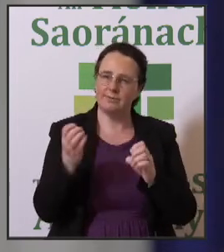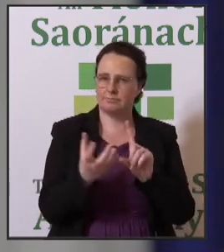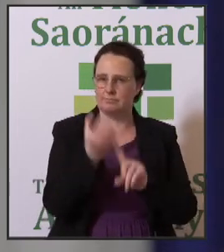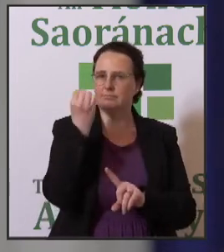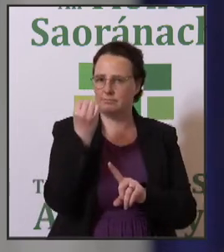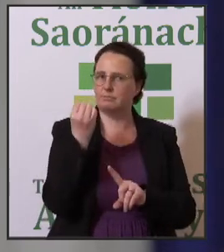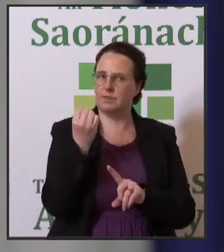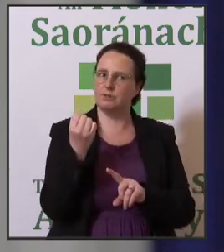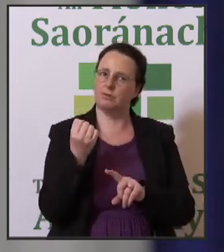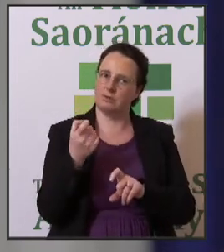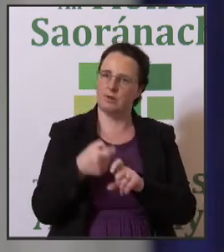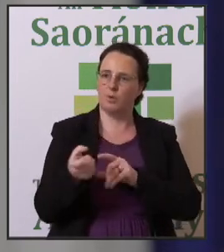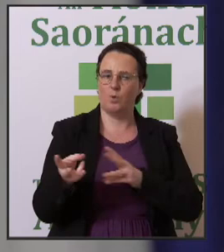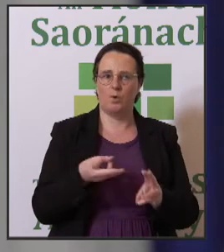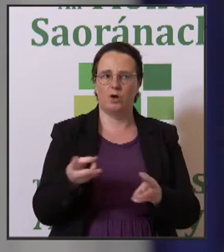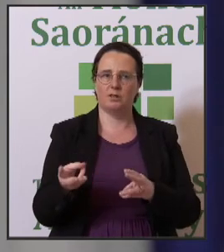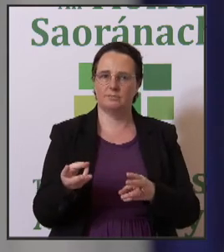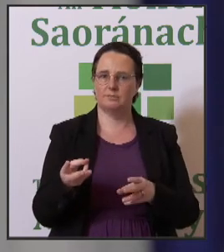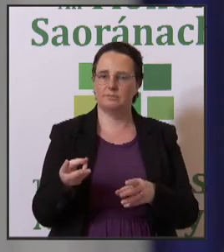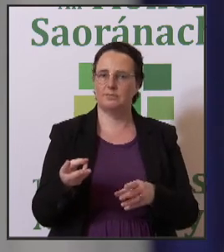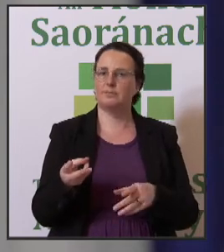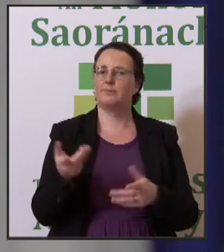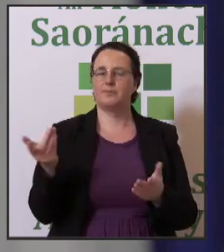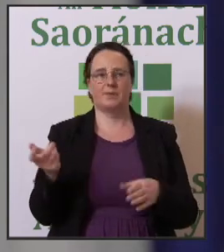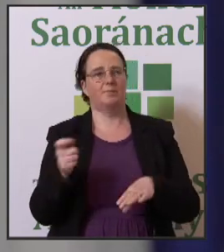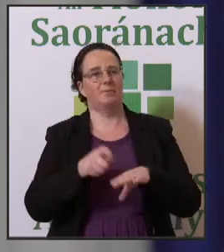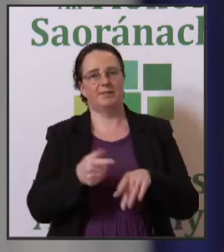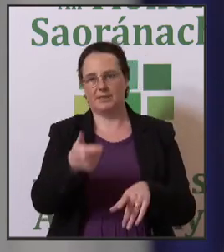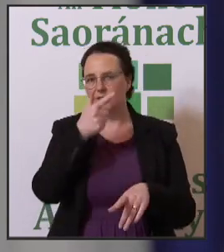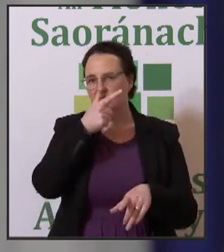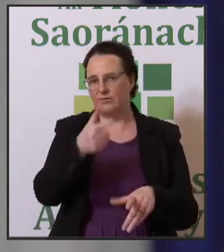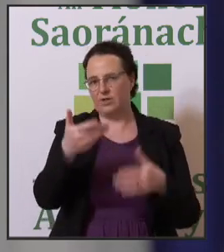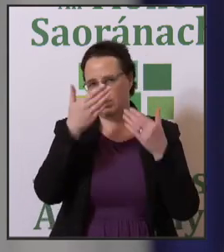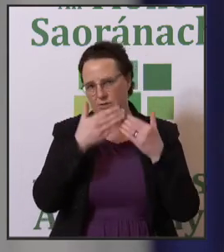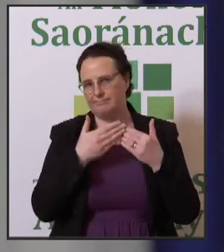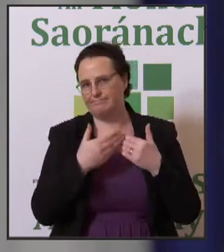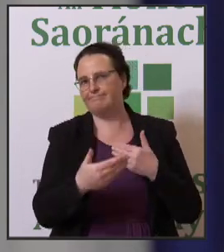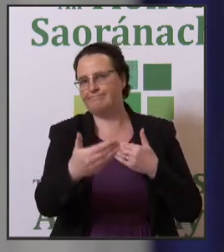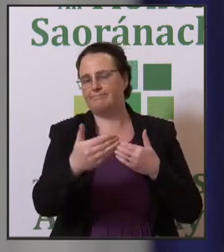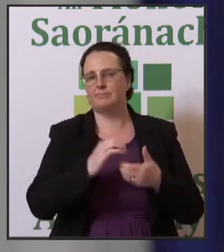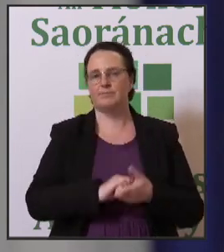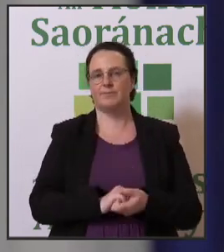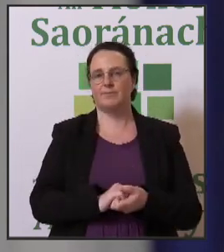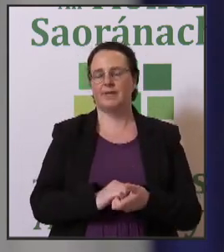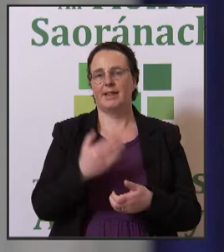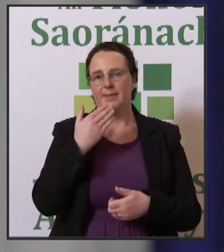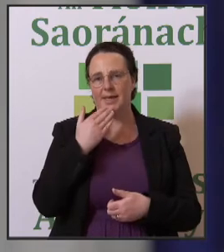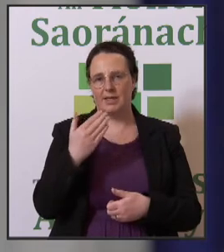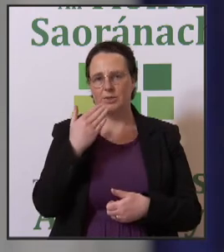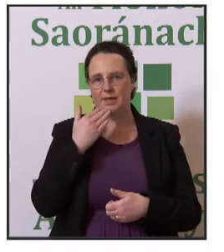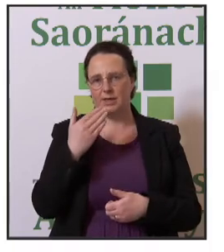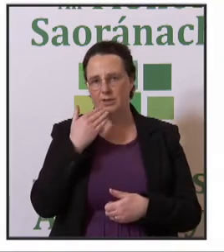your efforts. Gnairi liv, agus berbua, agus benacht satauchi. Gorv mila mahagiv